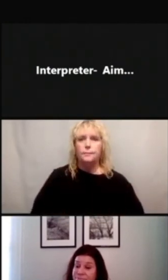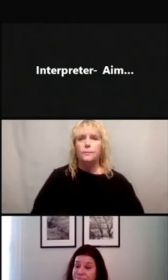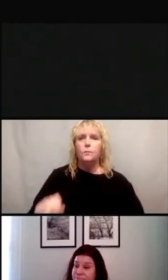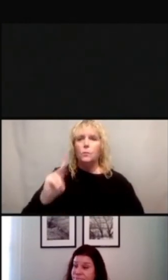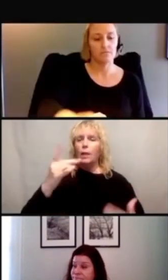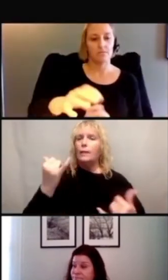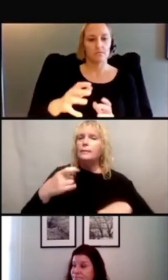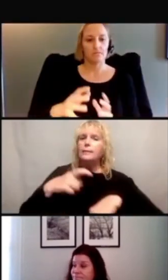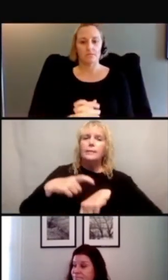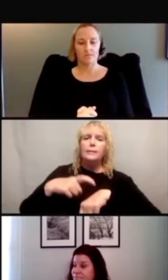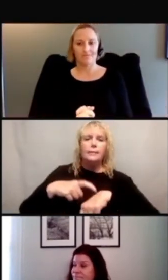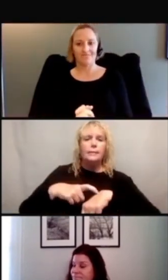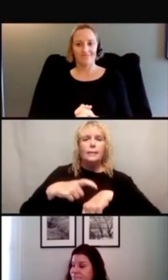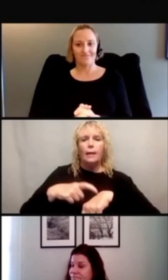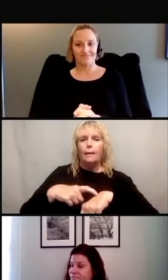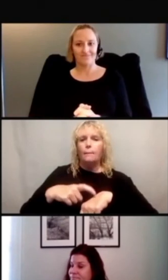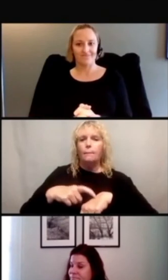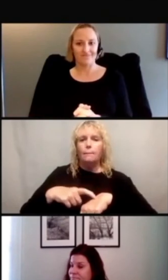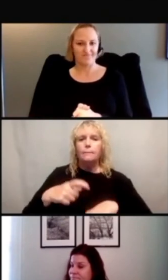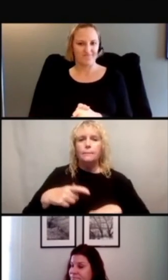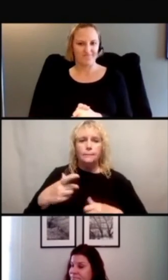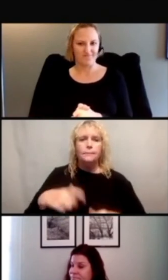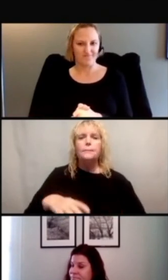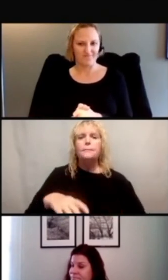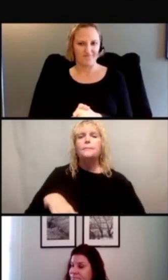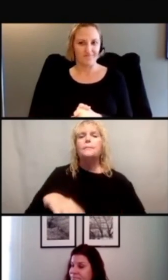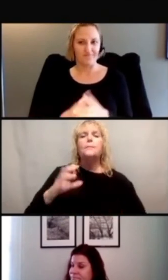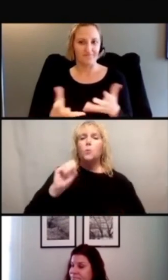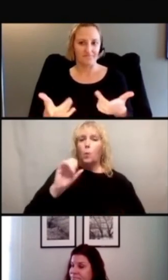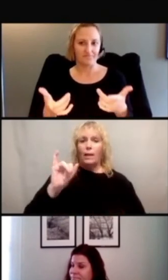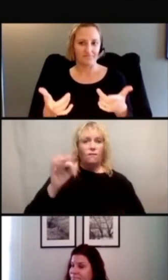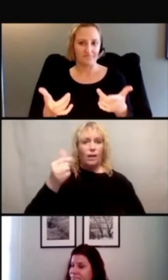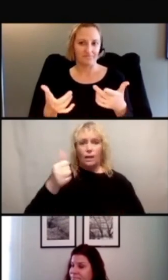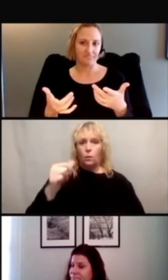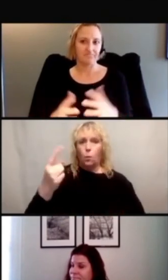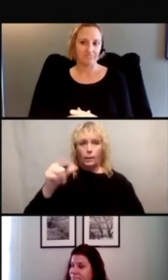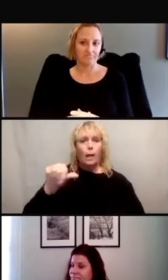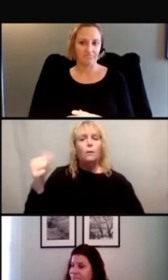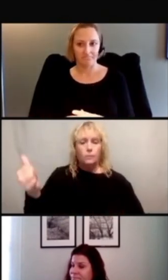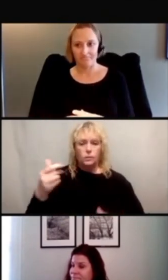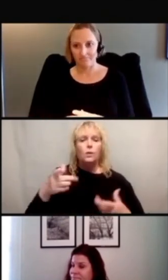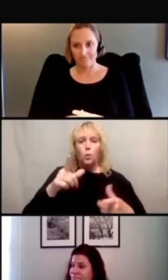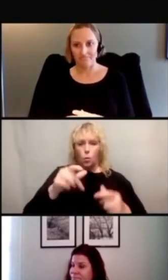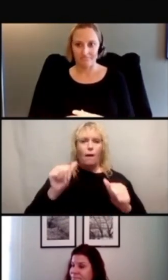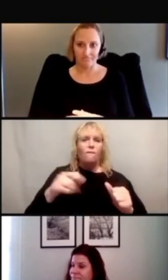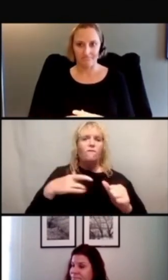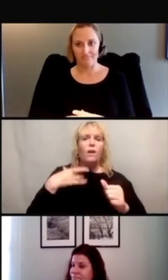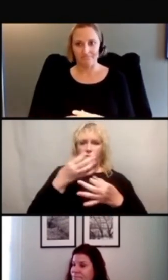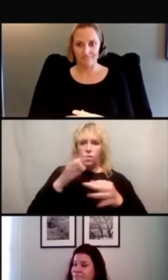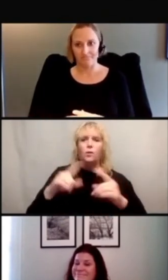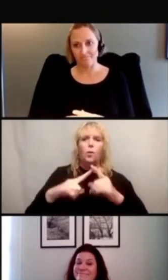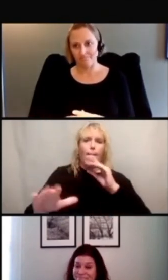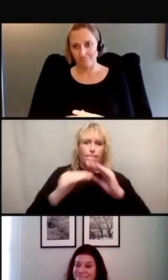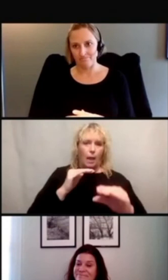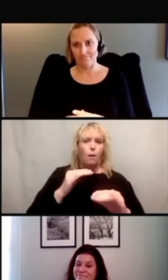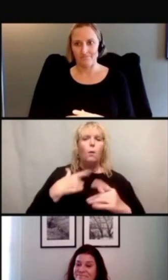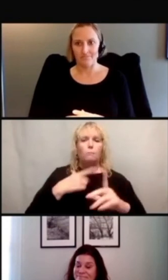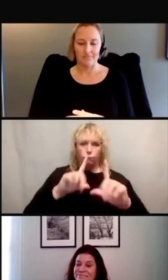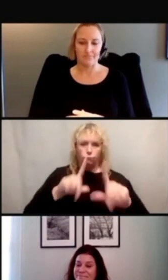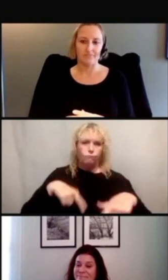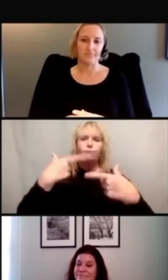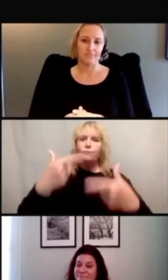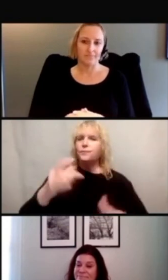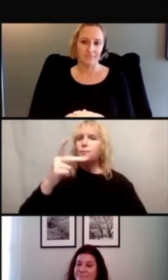at the end of our hour here. So if there's anybody else that has questions, feel free to email us or contact us. We'd love to